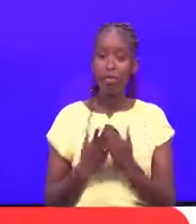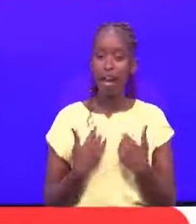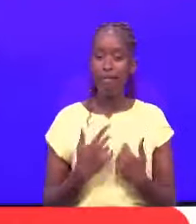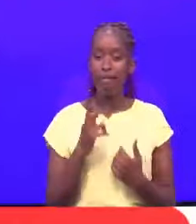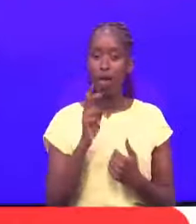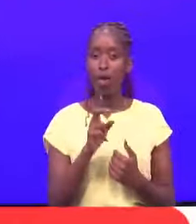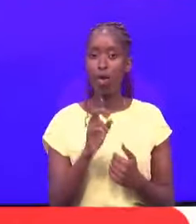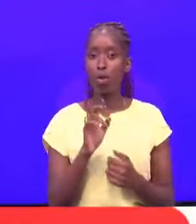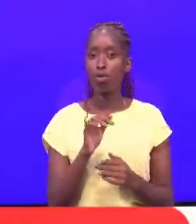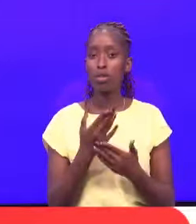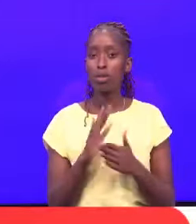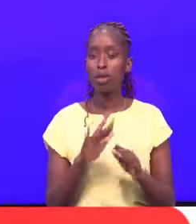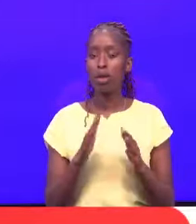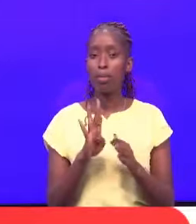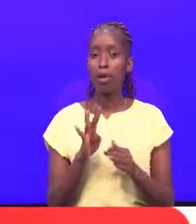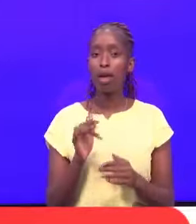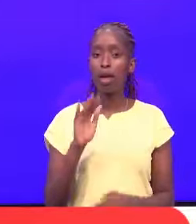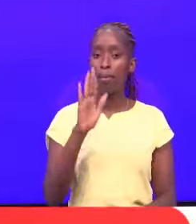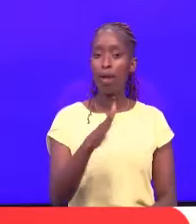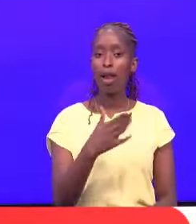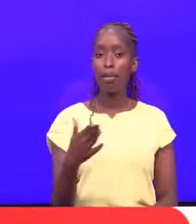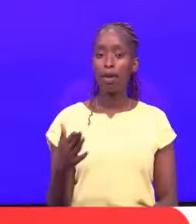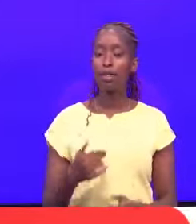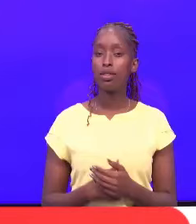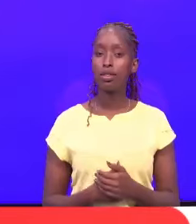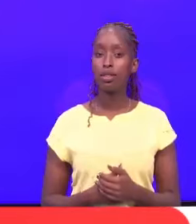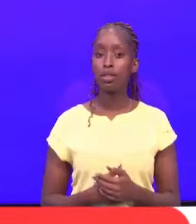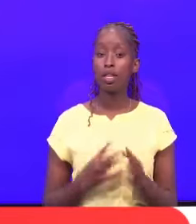capture of parliament. Na tukisalia katika masuala ya siasa za